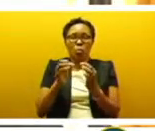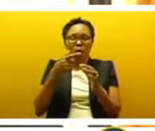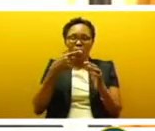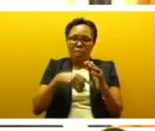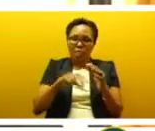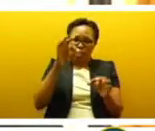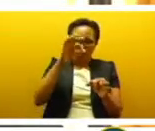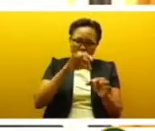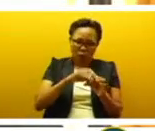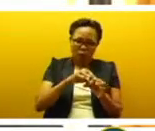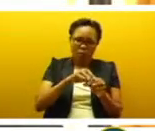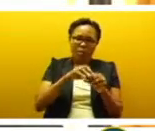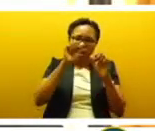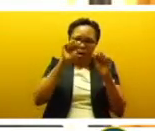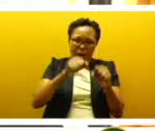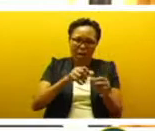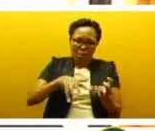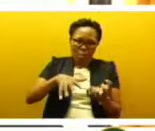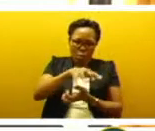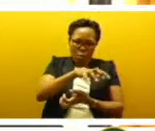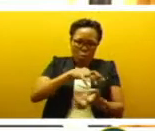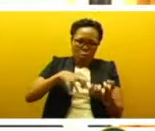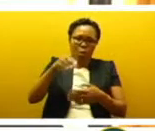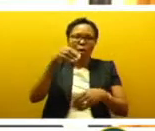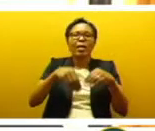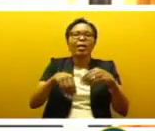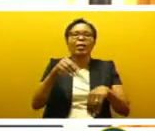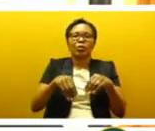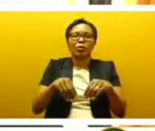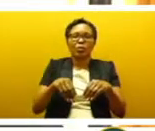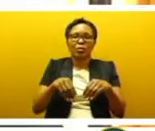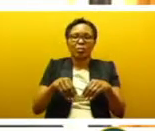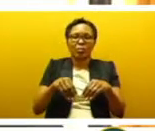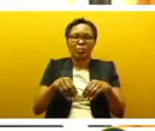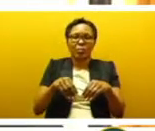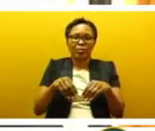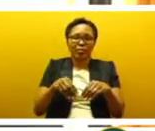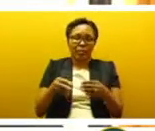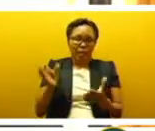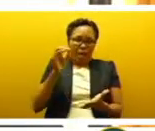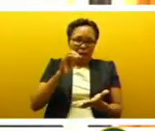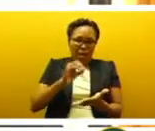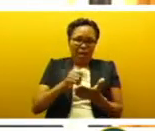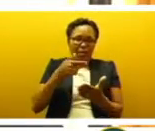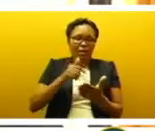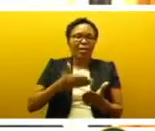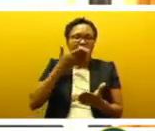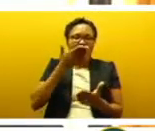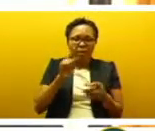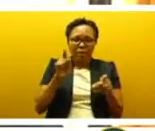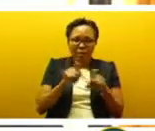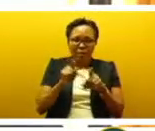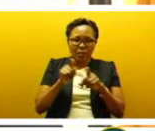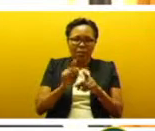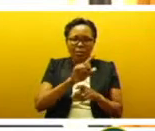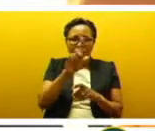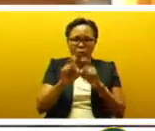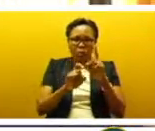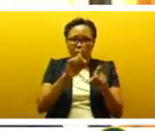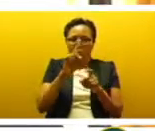towards contaminating the election. Further, my ladies, my lords, in answering the same question,